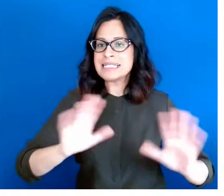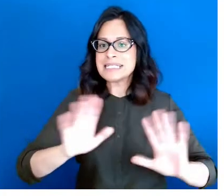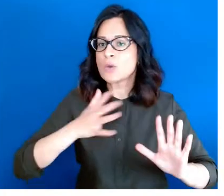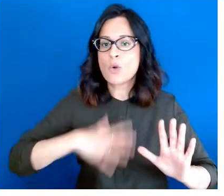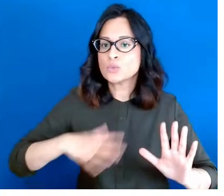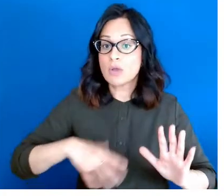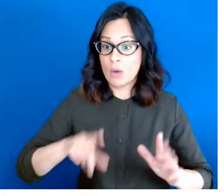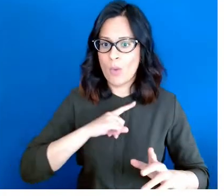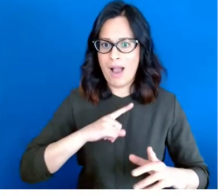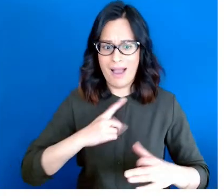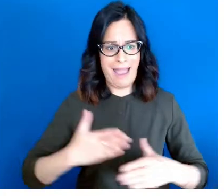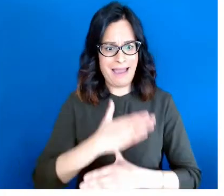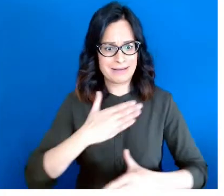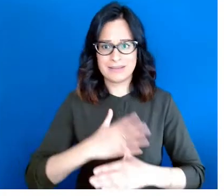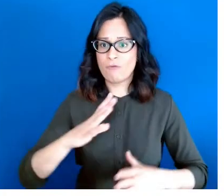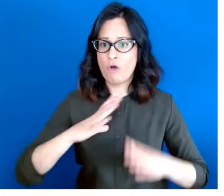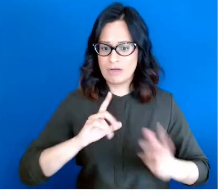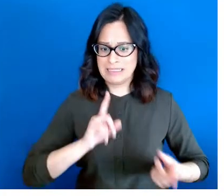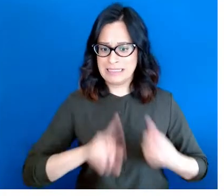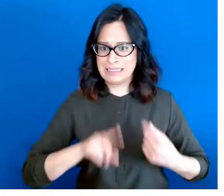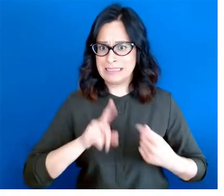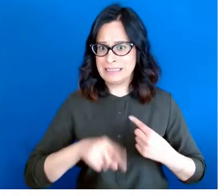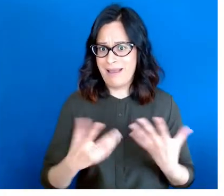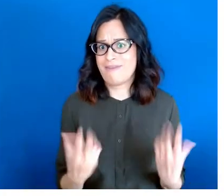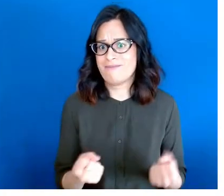active allergic rhinitis.